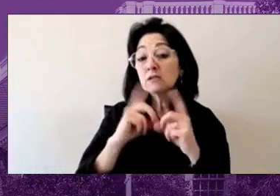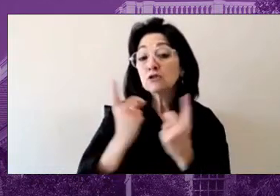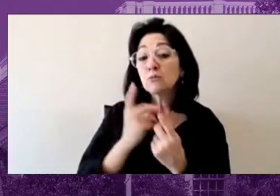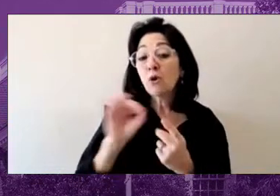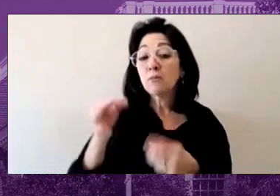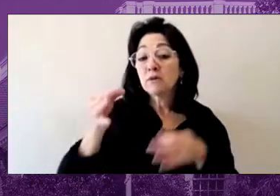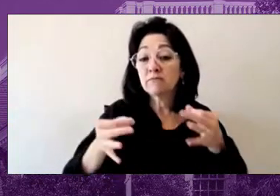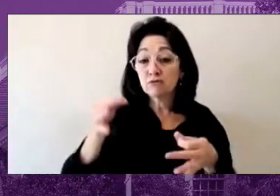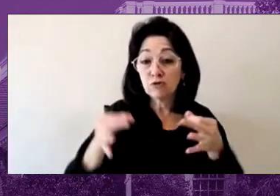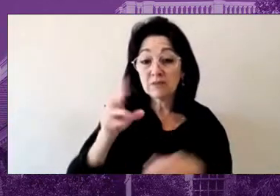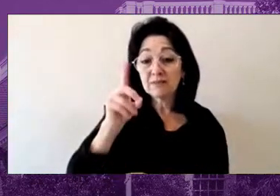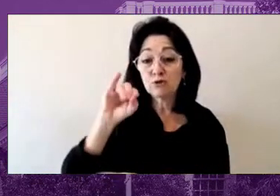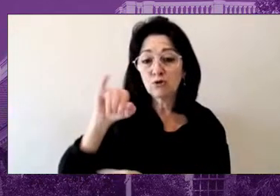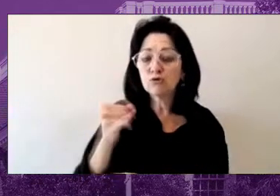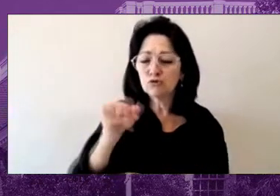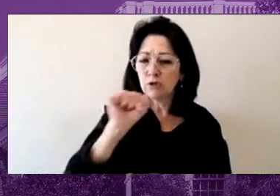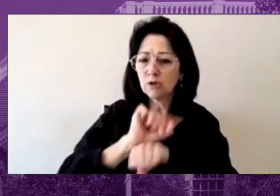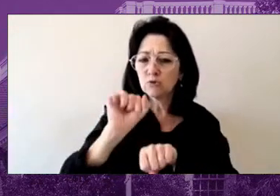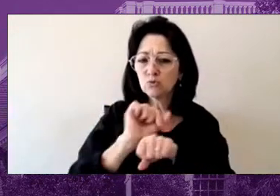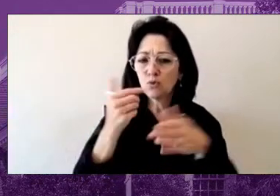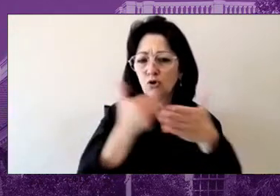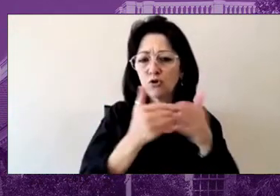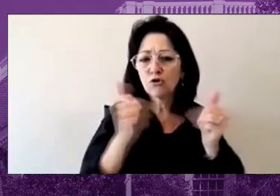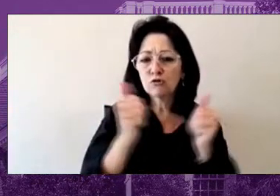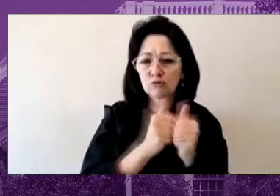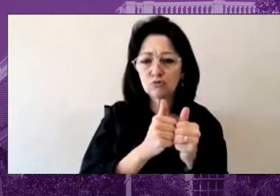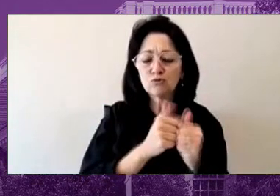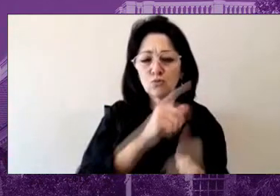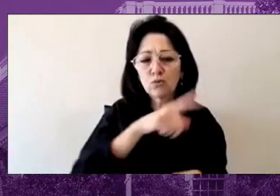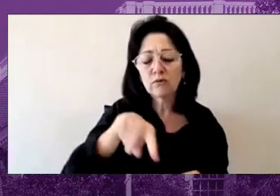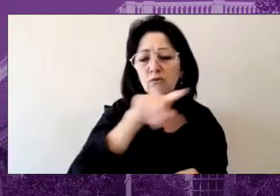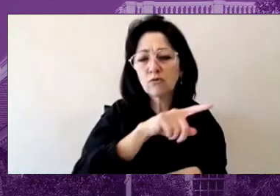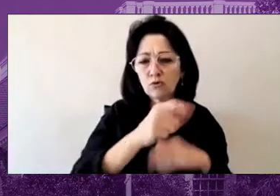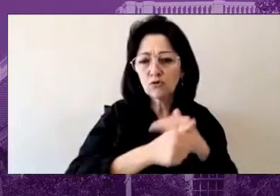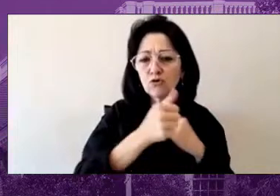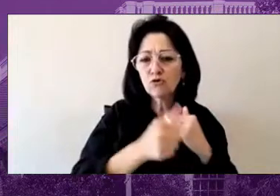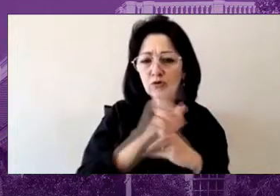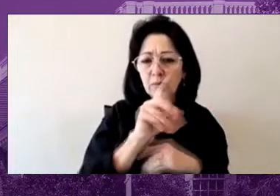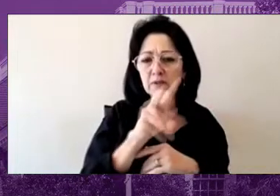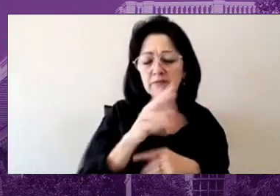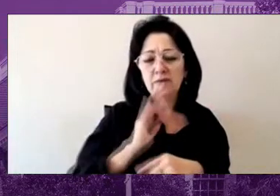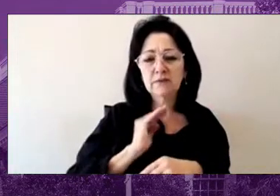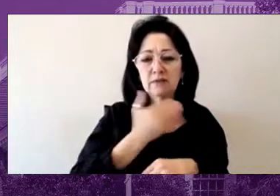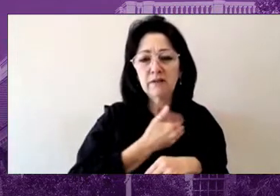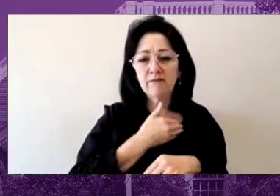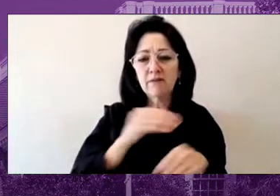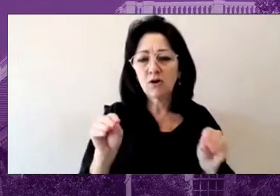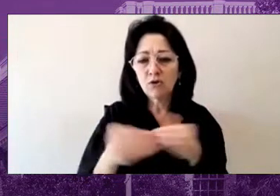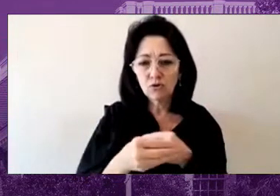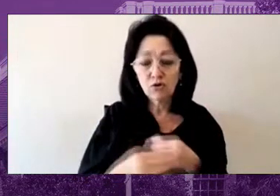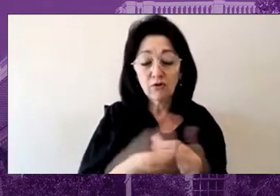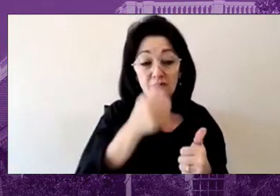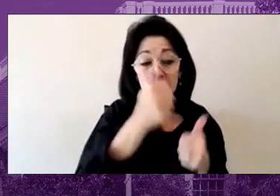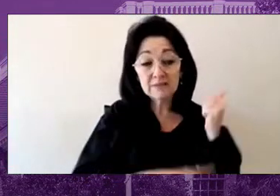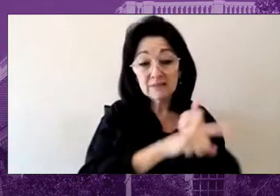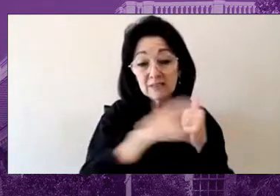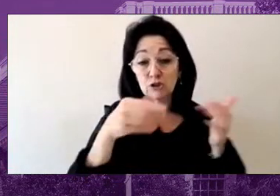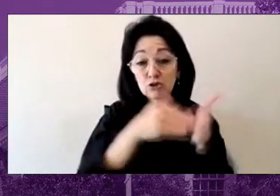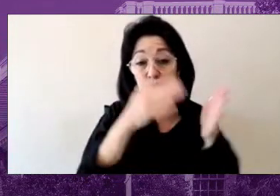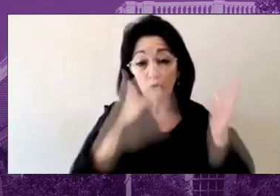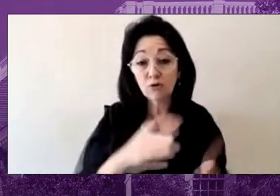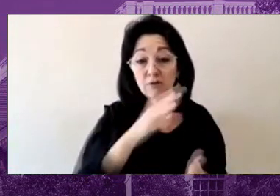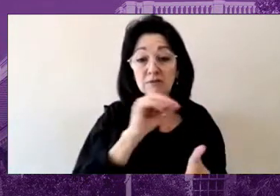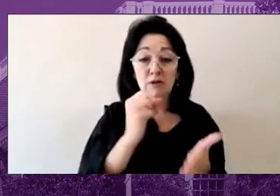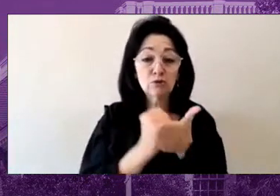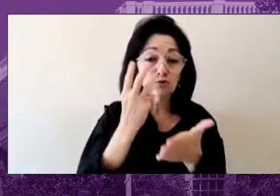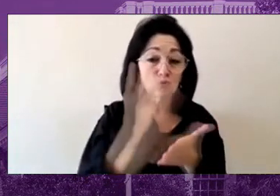violence cases in the criminal and family divisions of our office. And every single one of those prosecutors and social workers